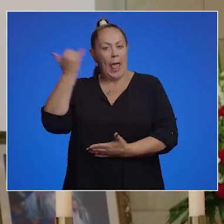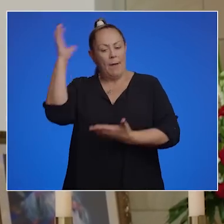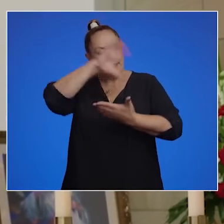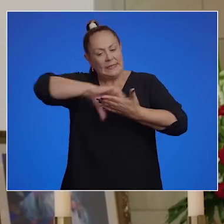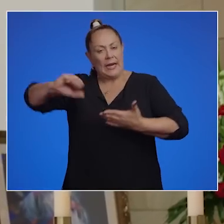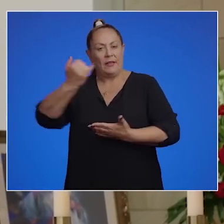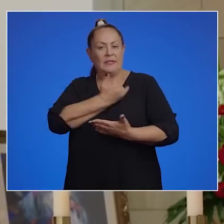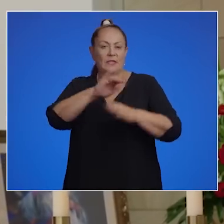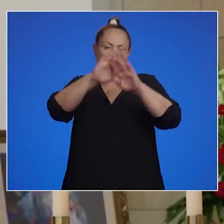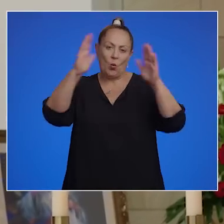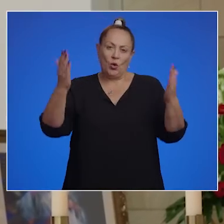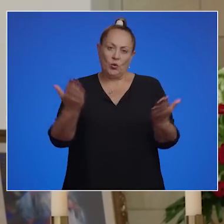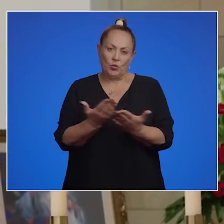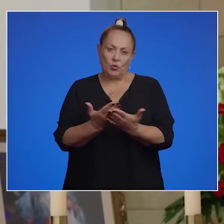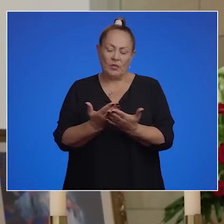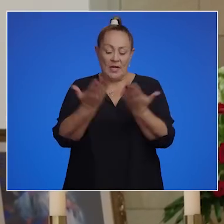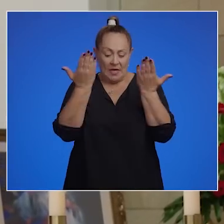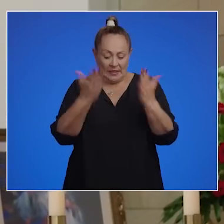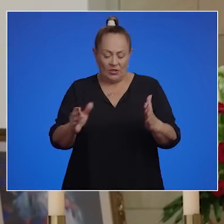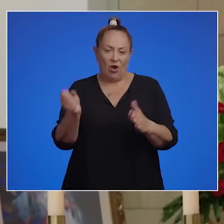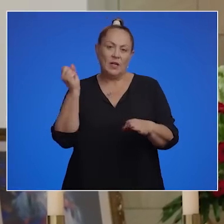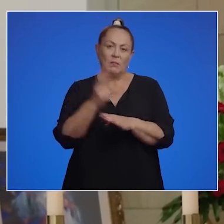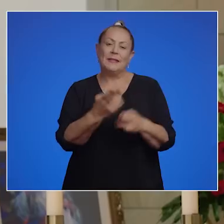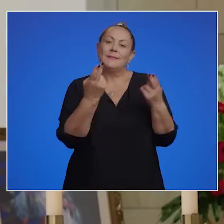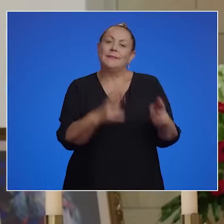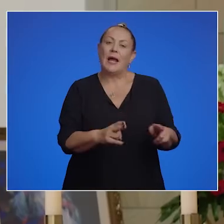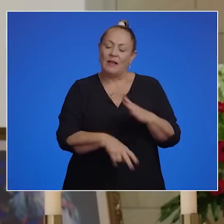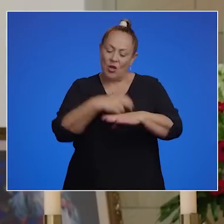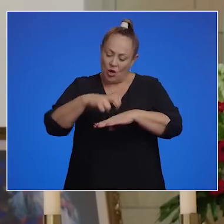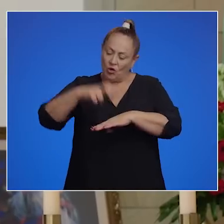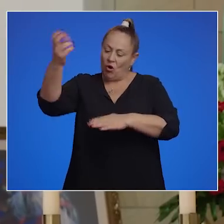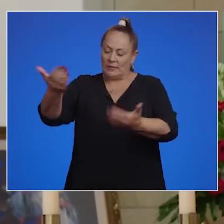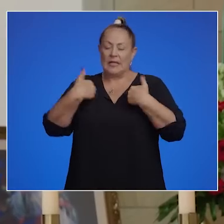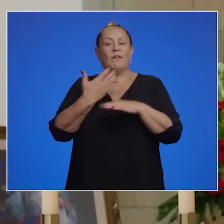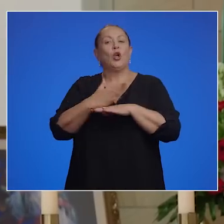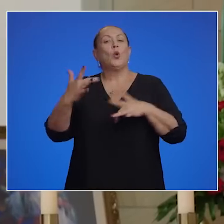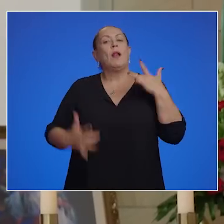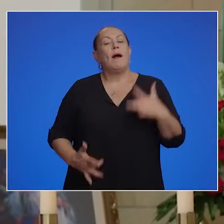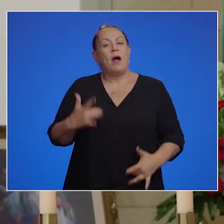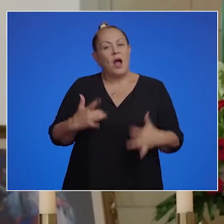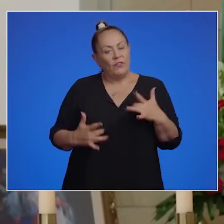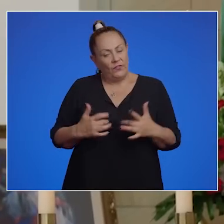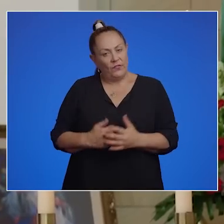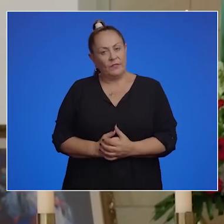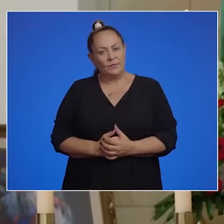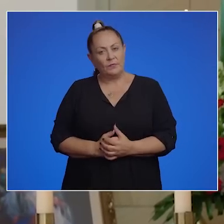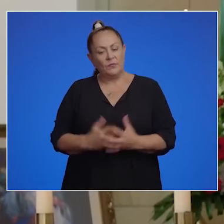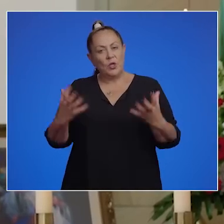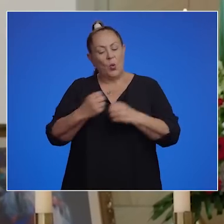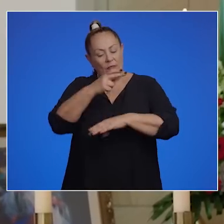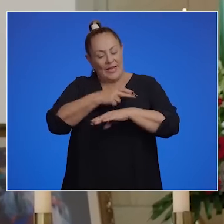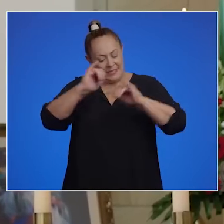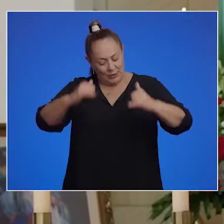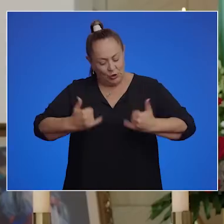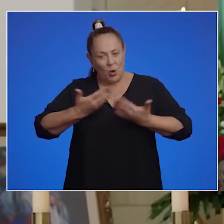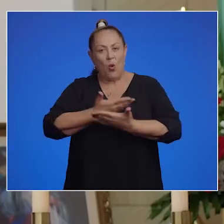who has taken away the sins of the world. By dying, he has destroyed our death, and by rising, restored our life. Therefore, overcome with